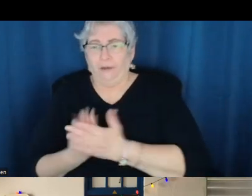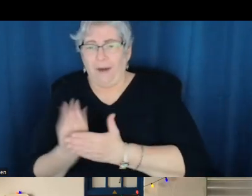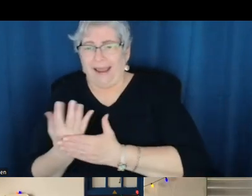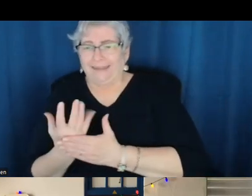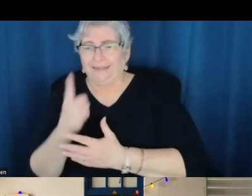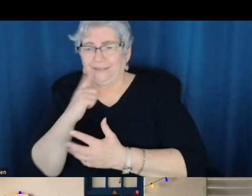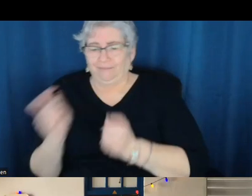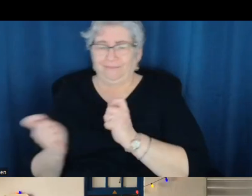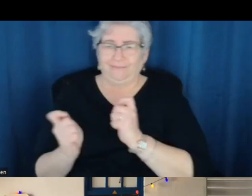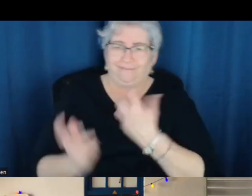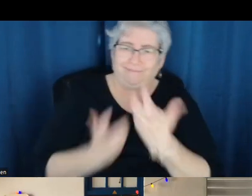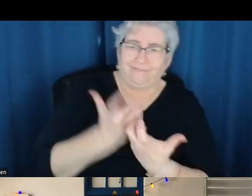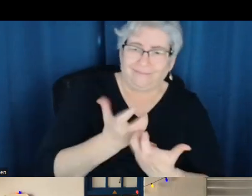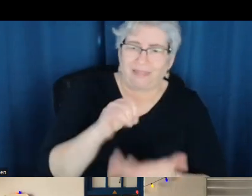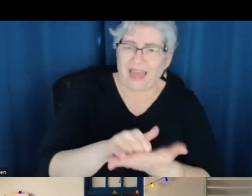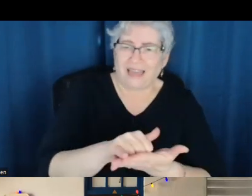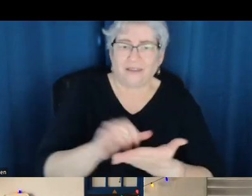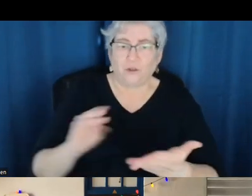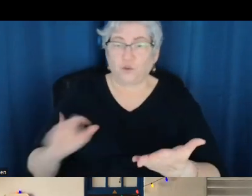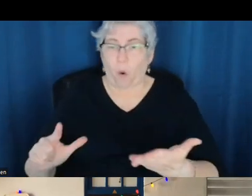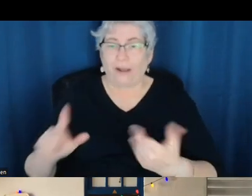the needs of certain plants.